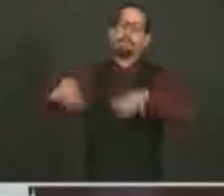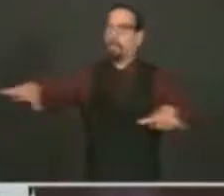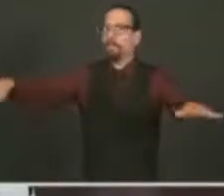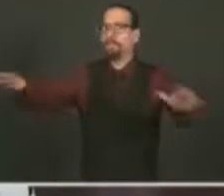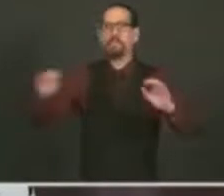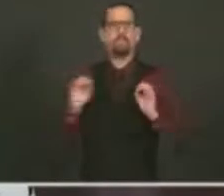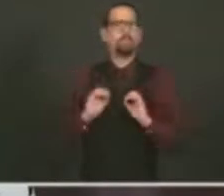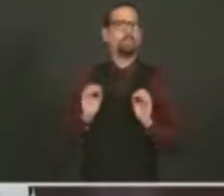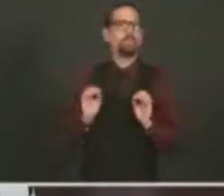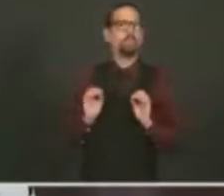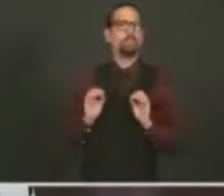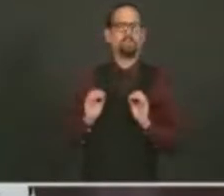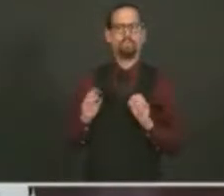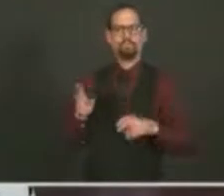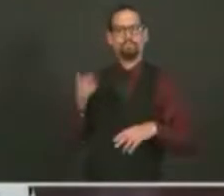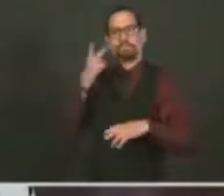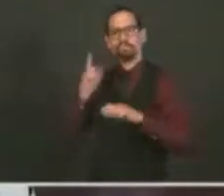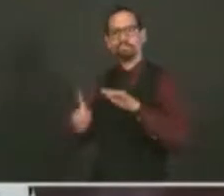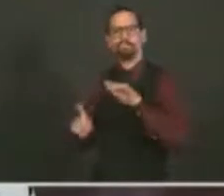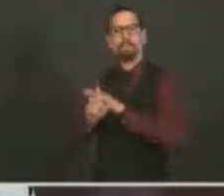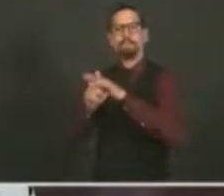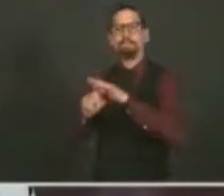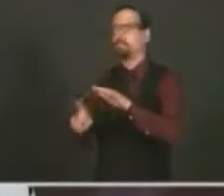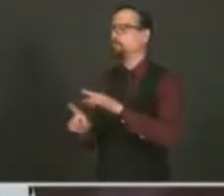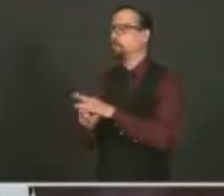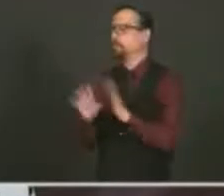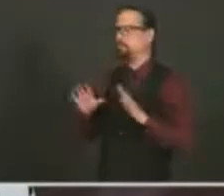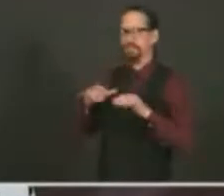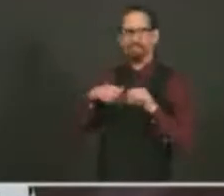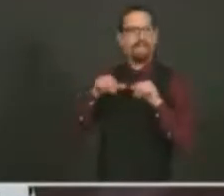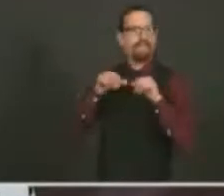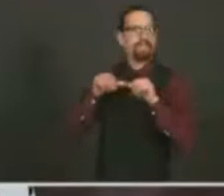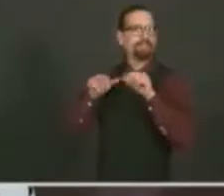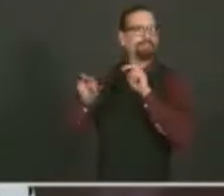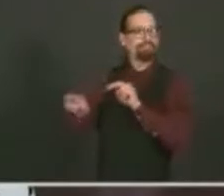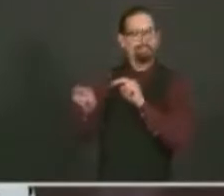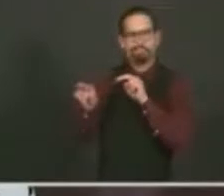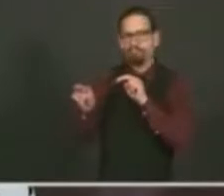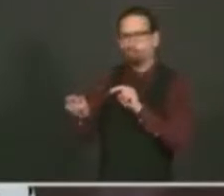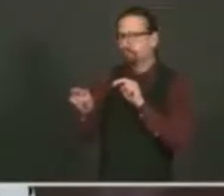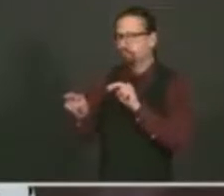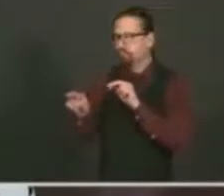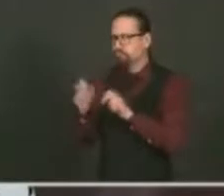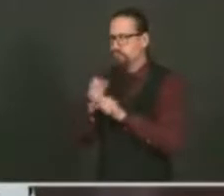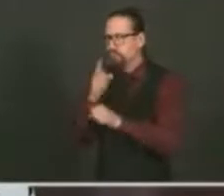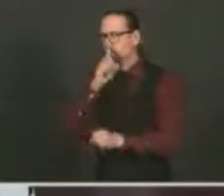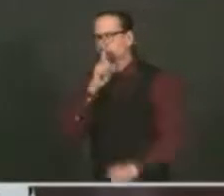that we want to definitely continue in going forward.